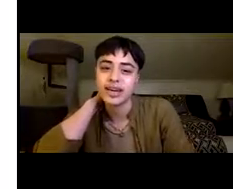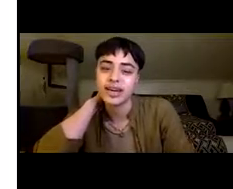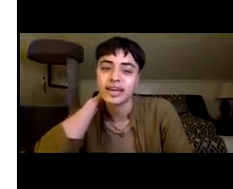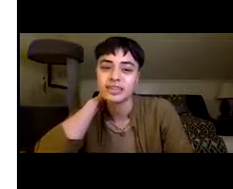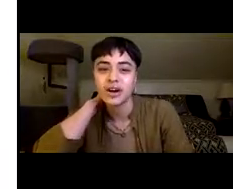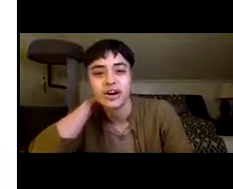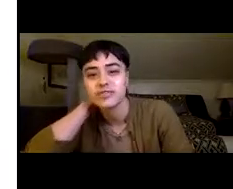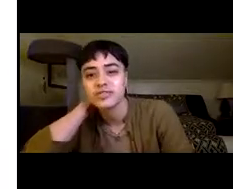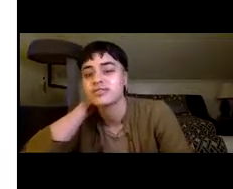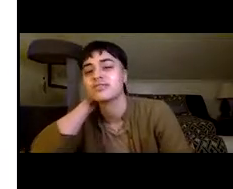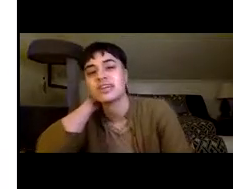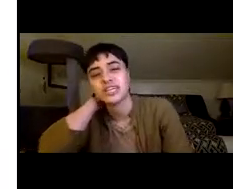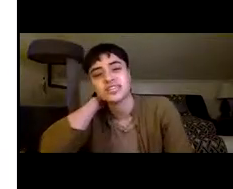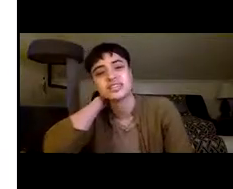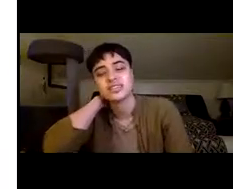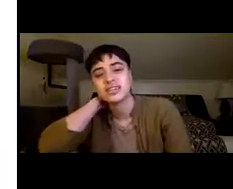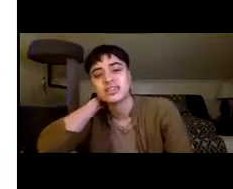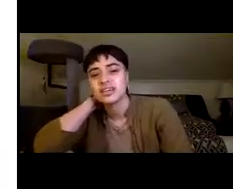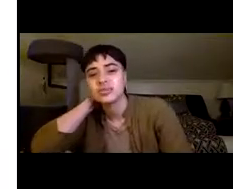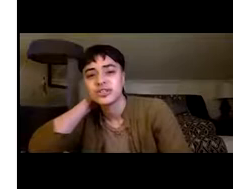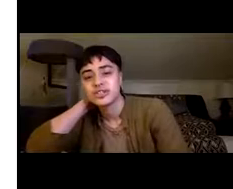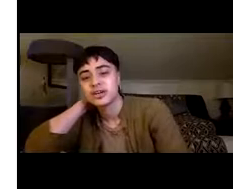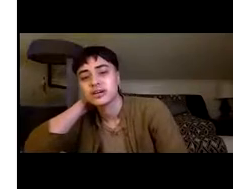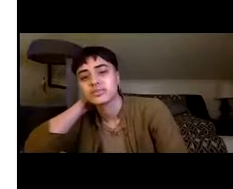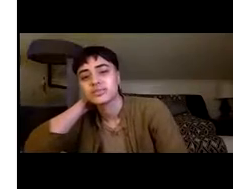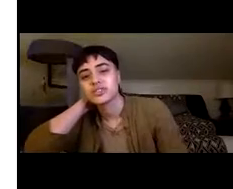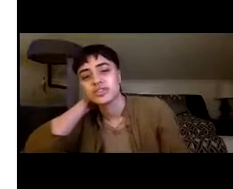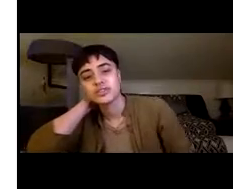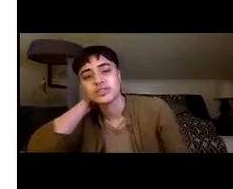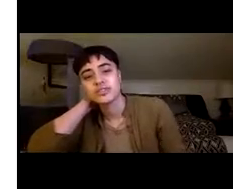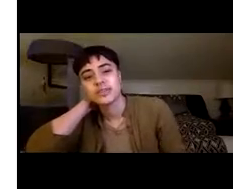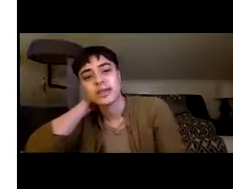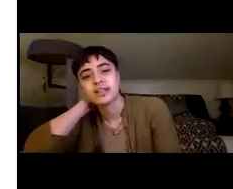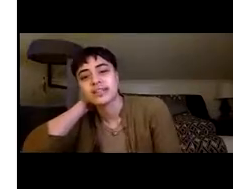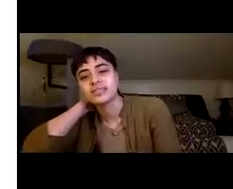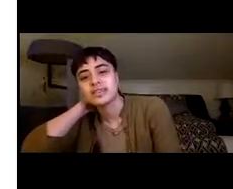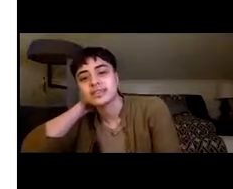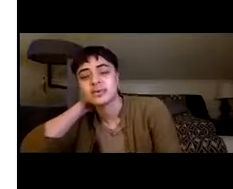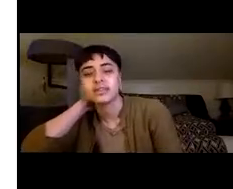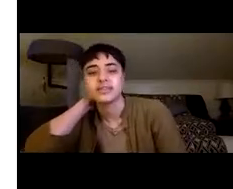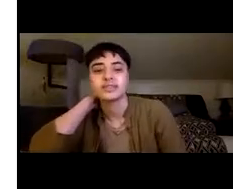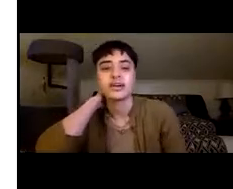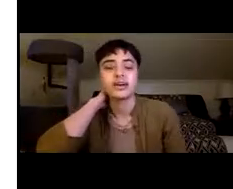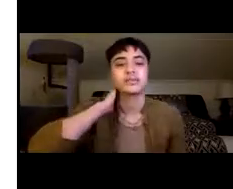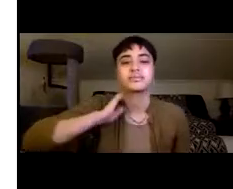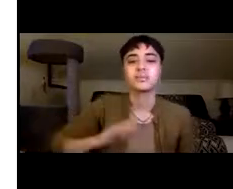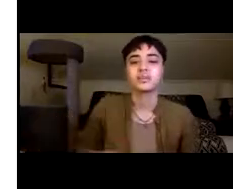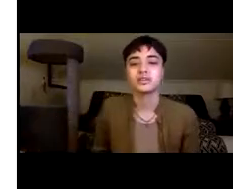I hand carved using various wood chisels and mallets, as well as